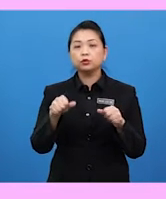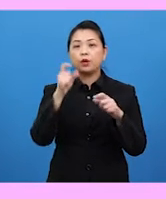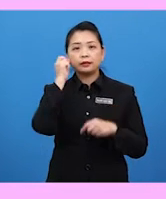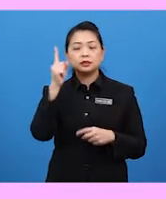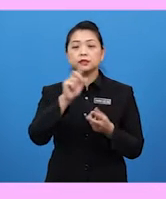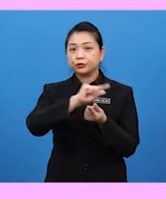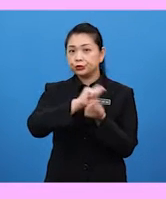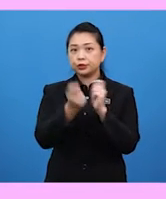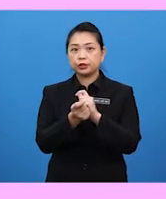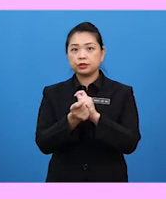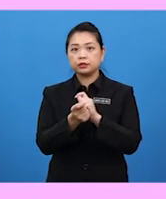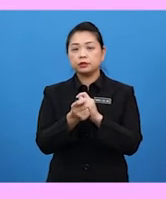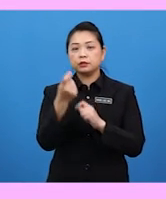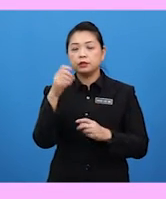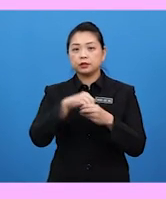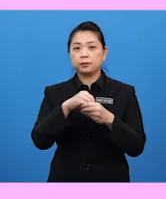change in the boy's behavior.